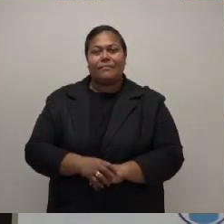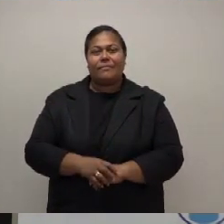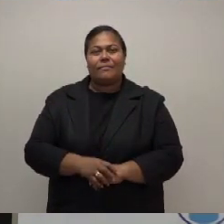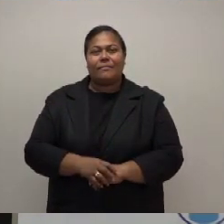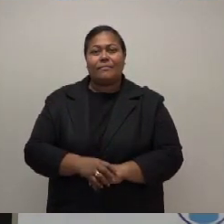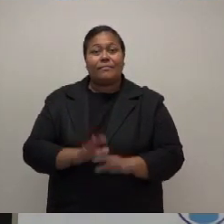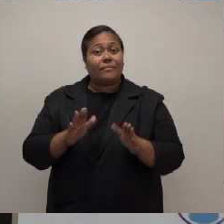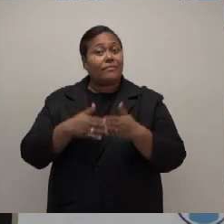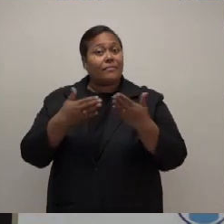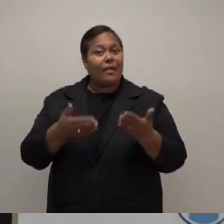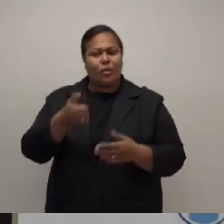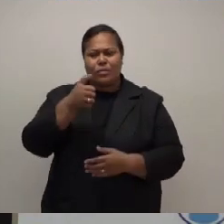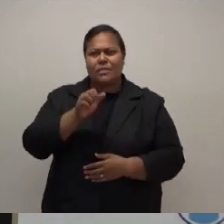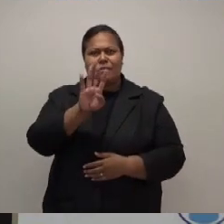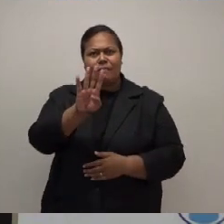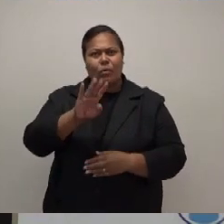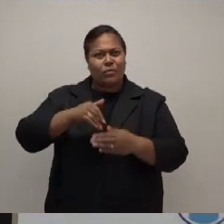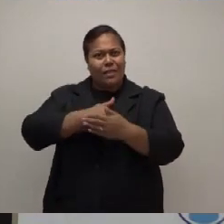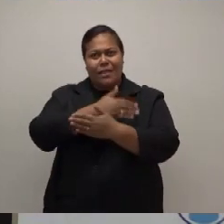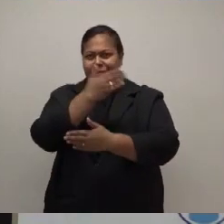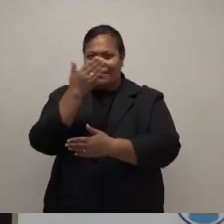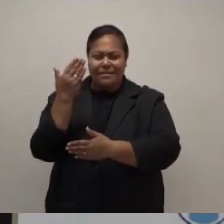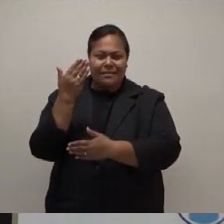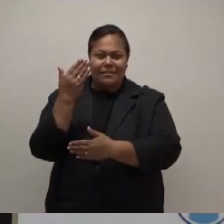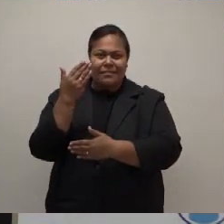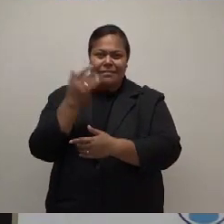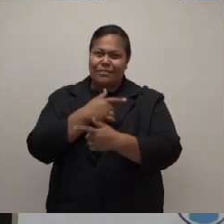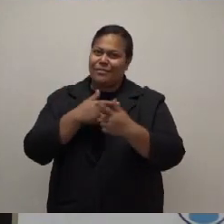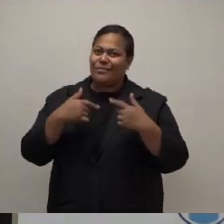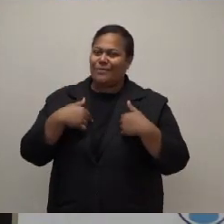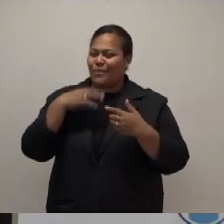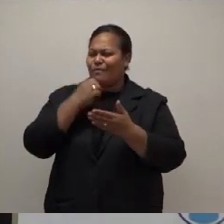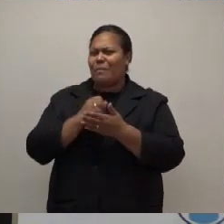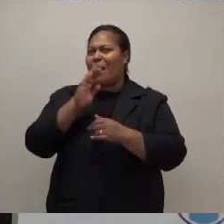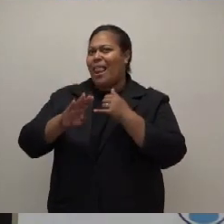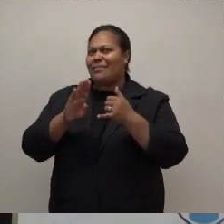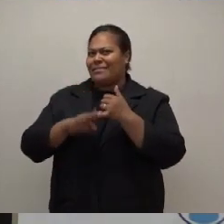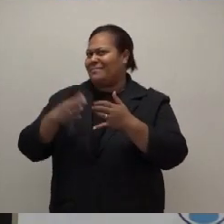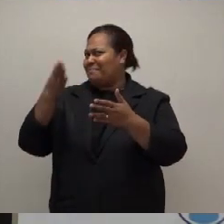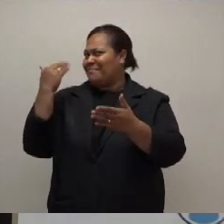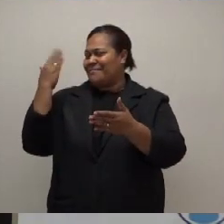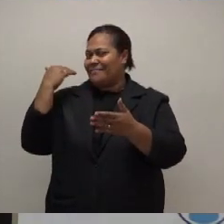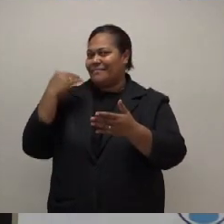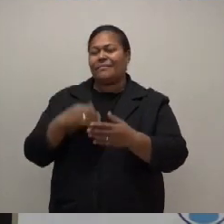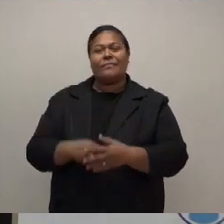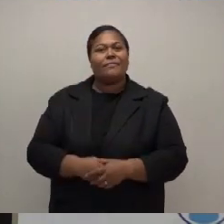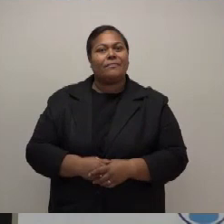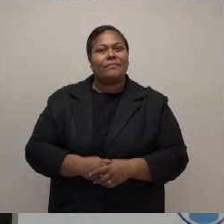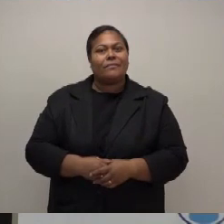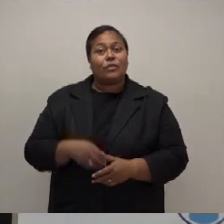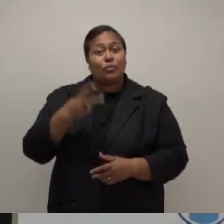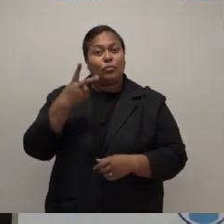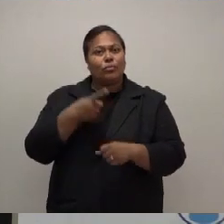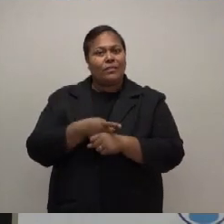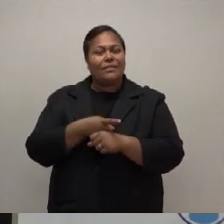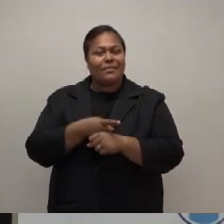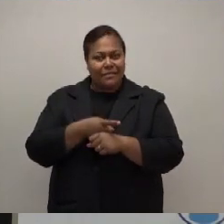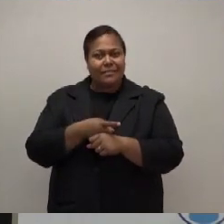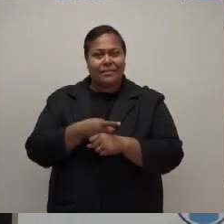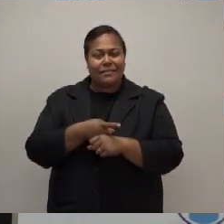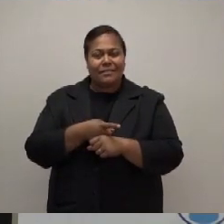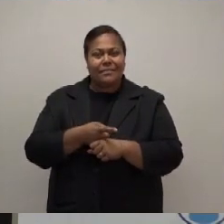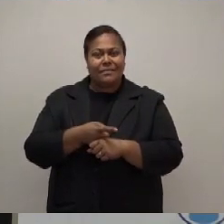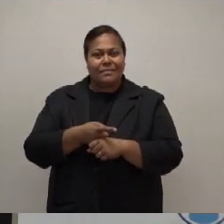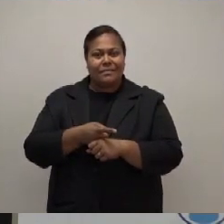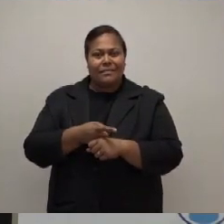It's now 64 days since we confirmed our last new case of the virus, and well over 2 weeks since the